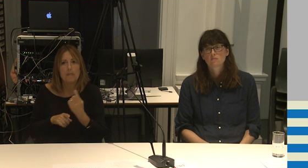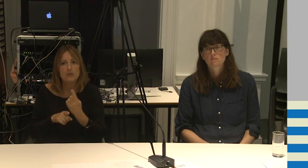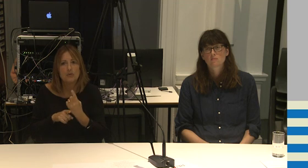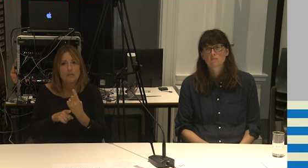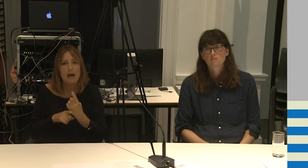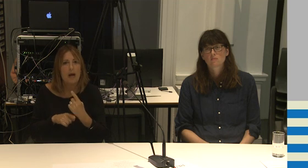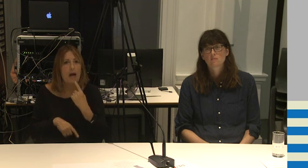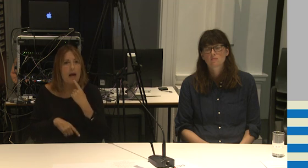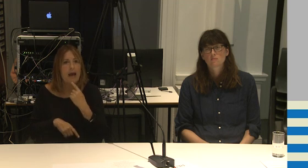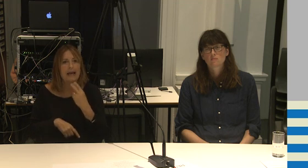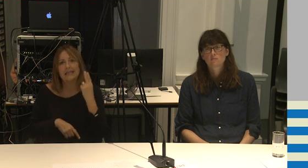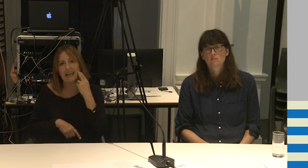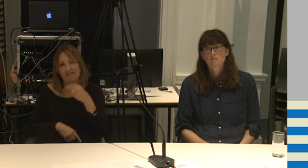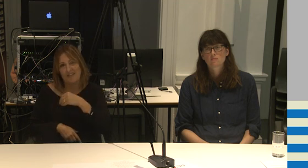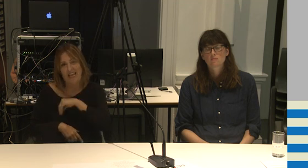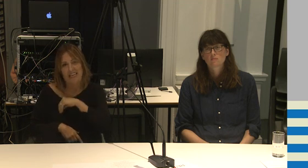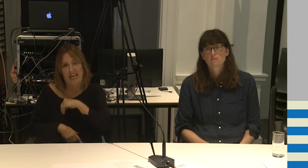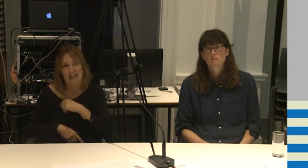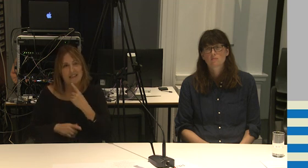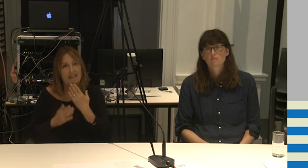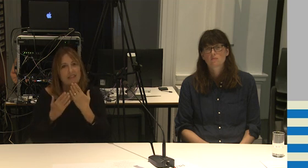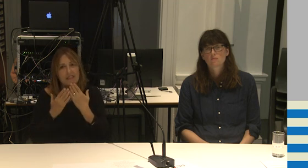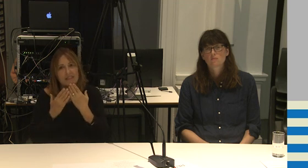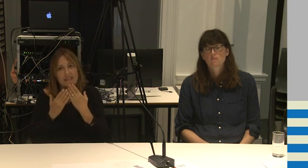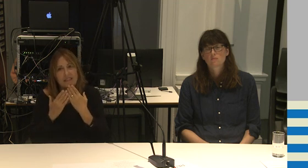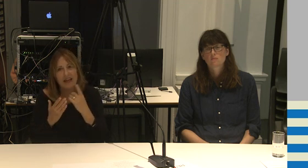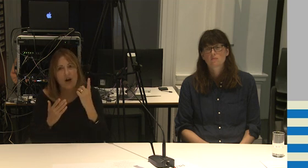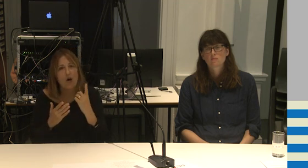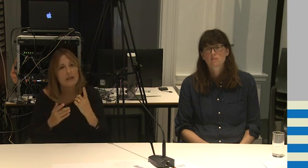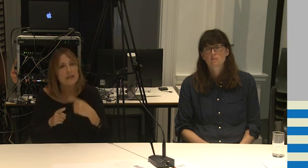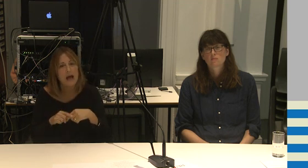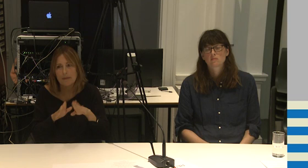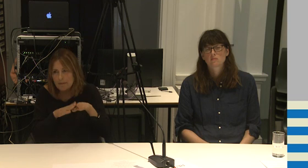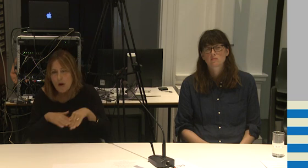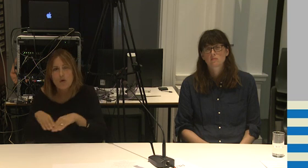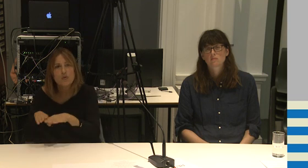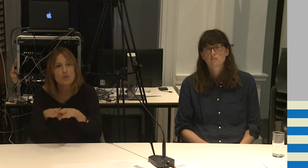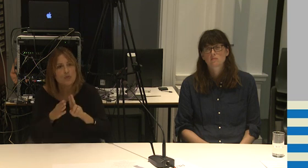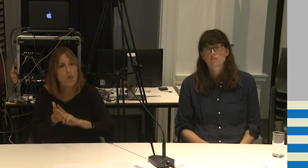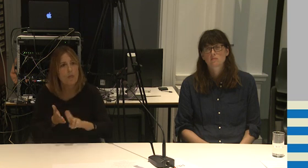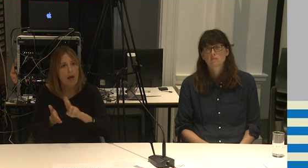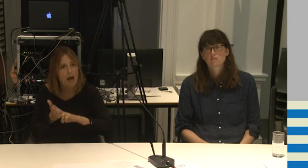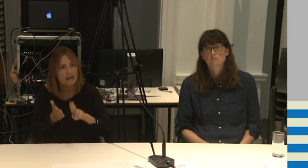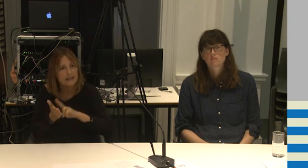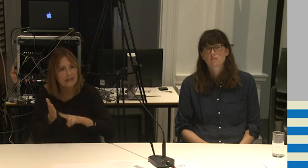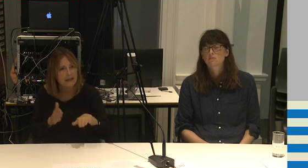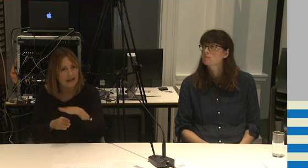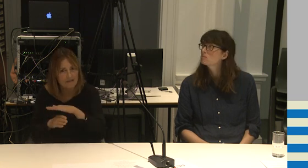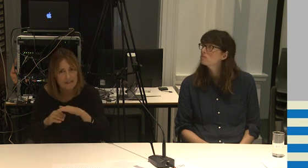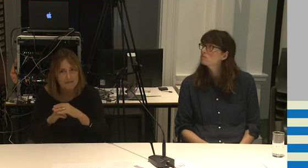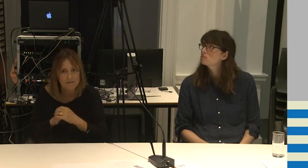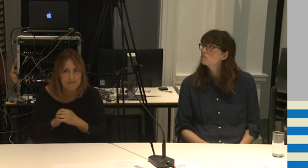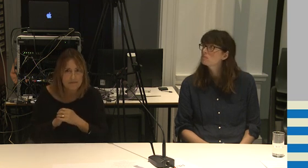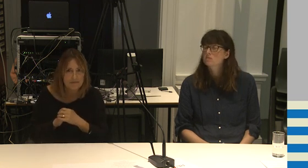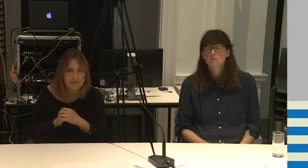idea of deaf gay was that, thank God, I survived normativity. And that